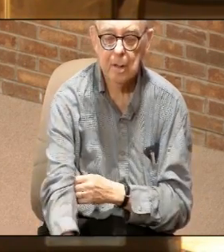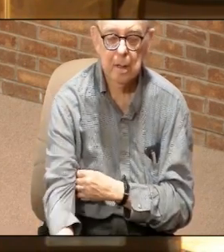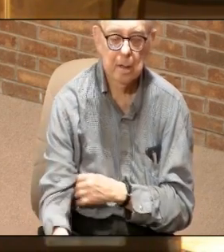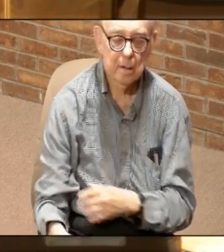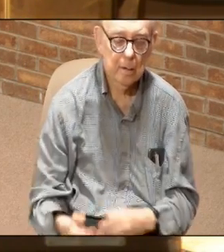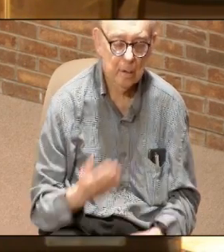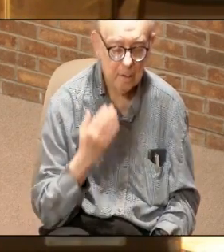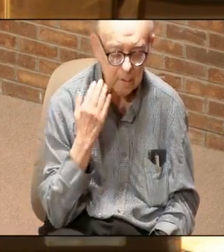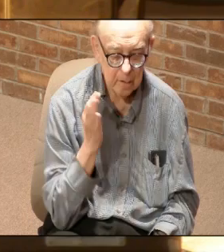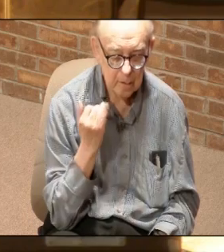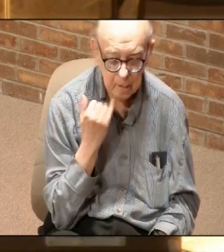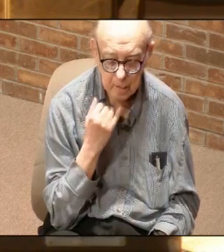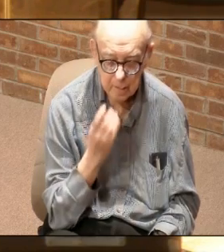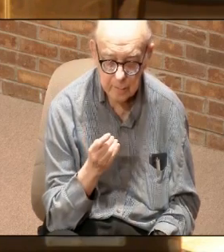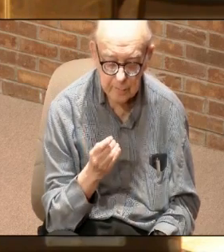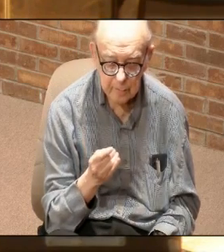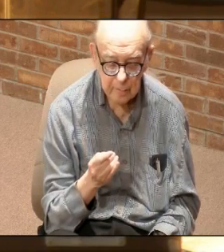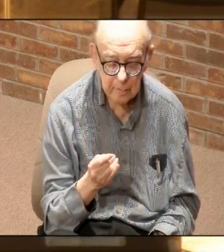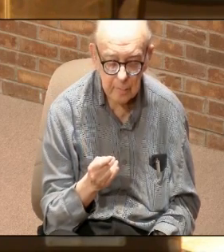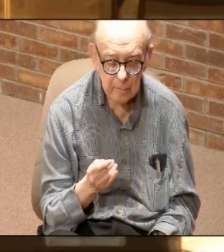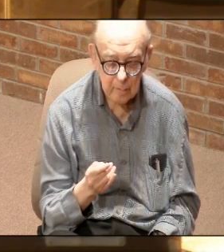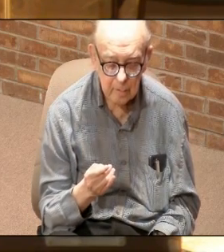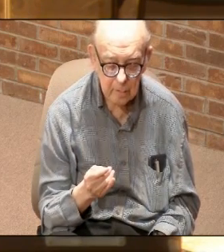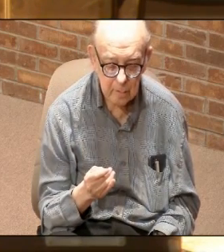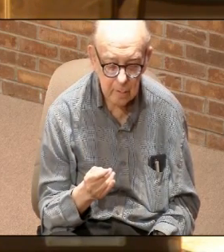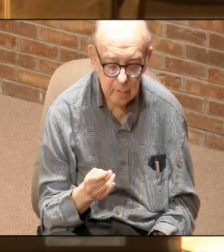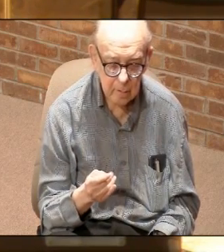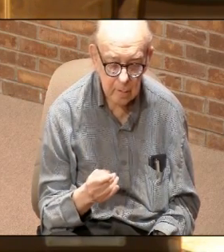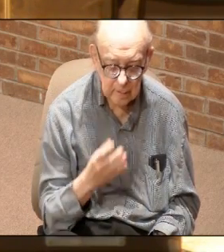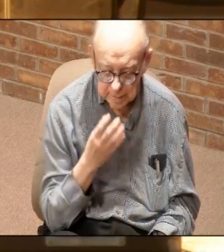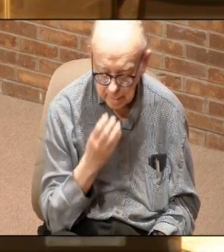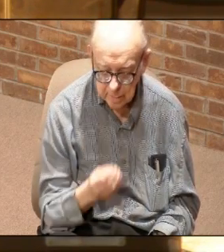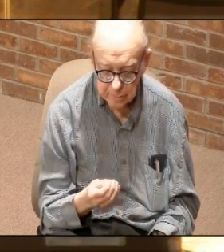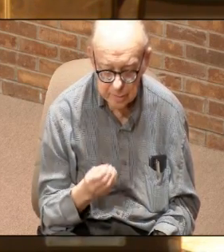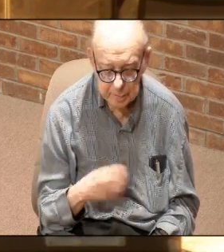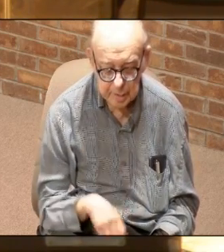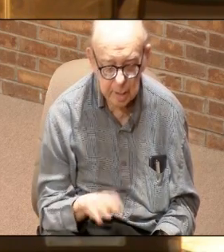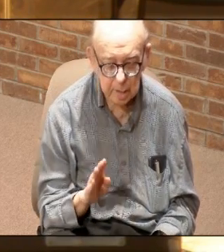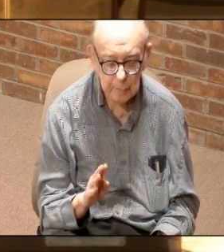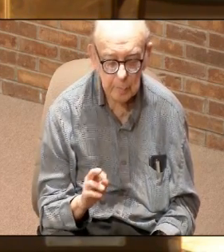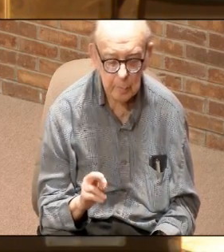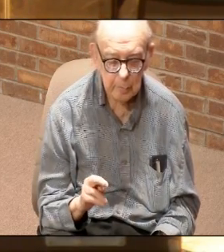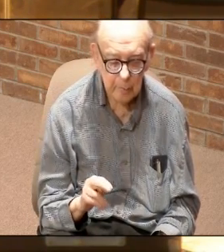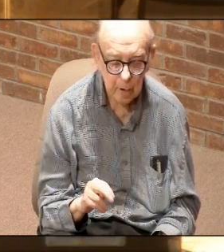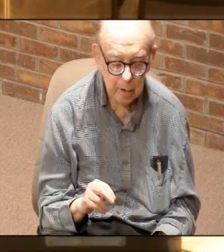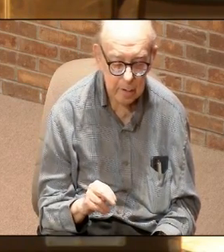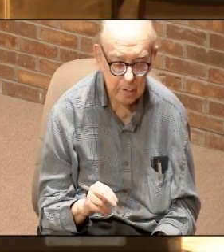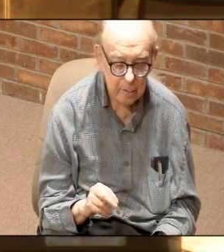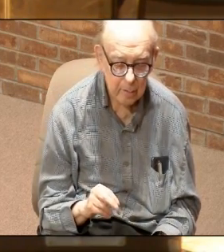And I don't know if you've ever been sleeping in a barn.